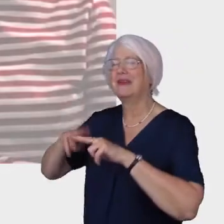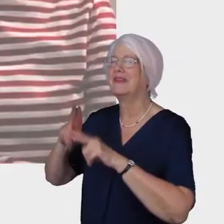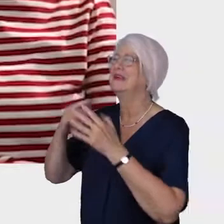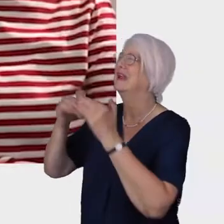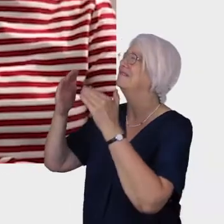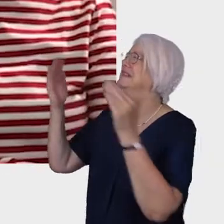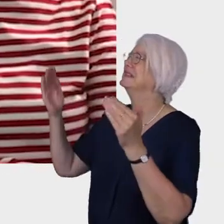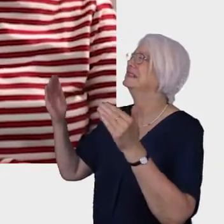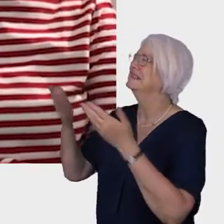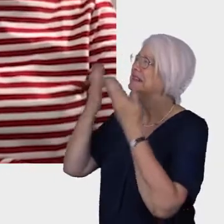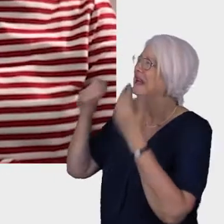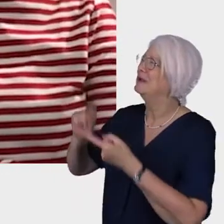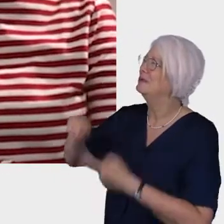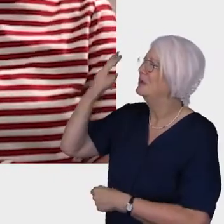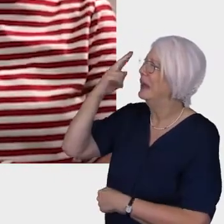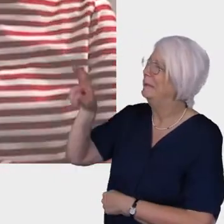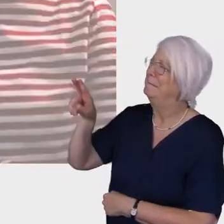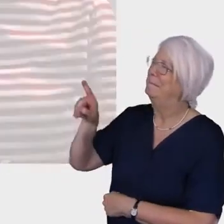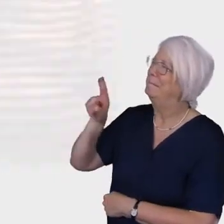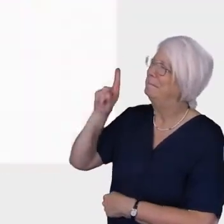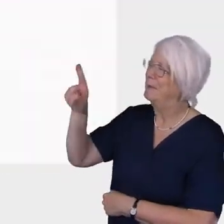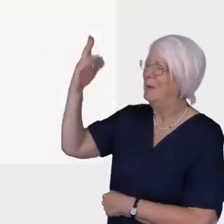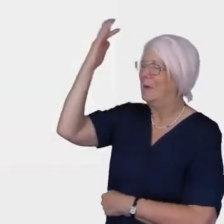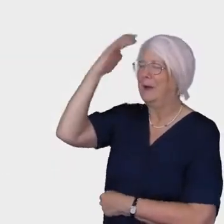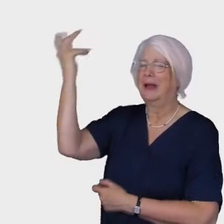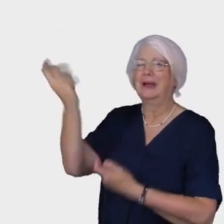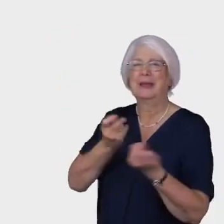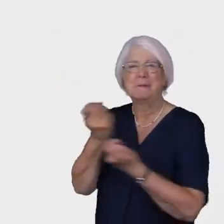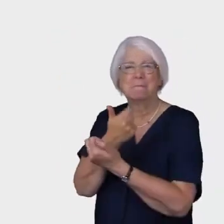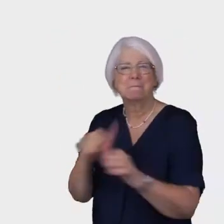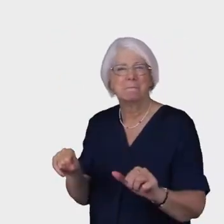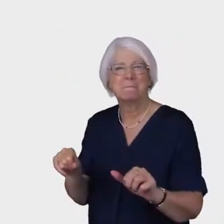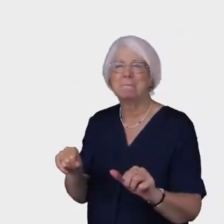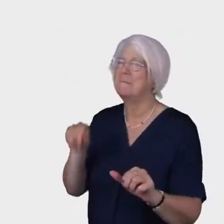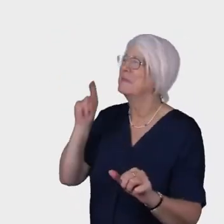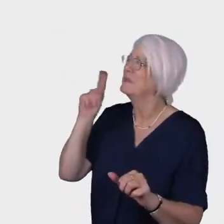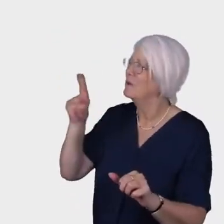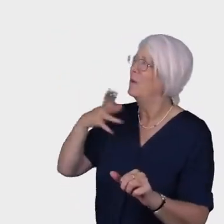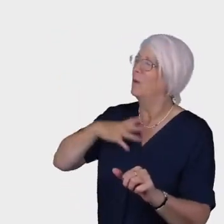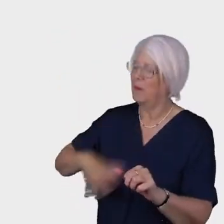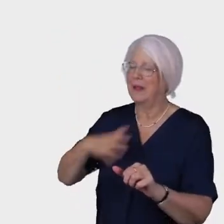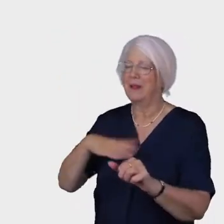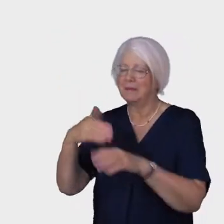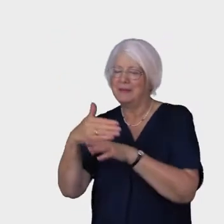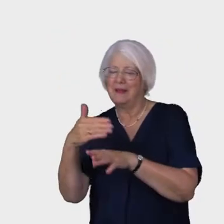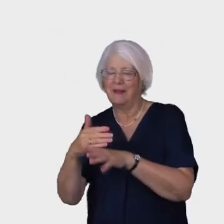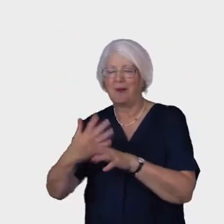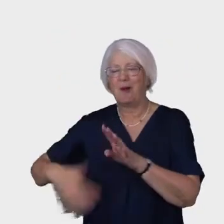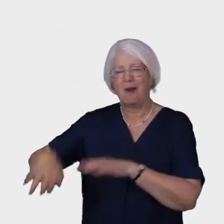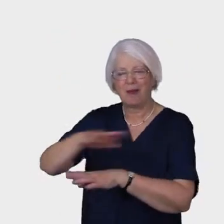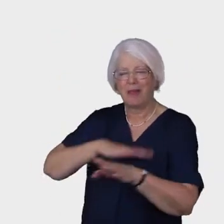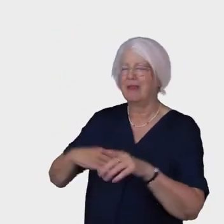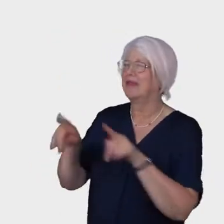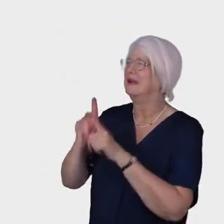name. Your kingdom come. Your will be done on earth as in heaven. Give us today our daily